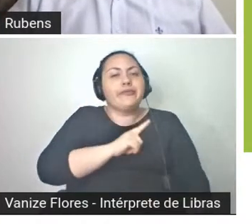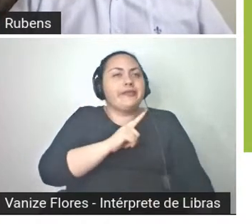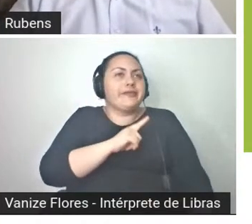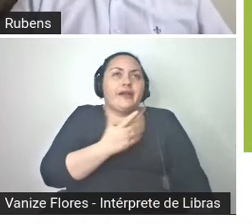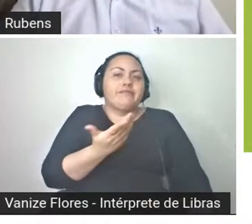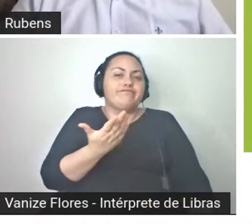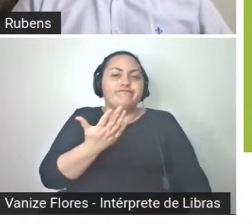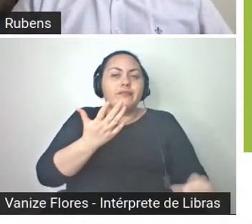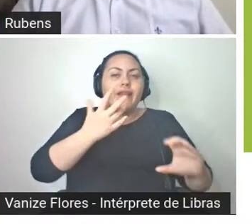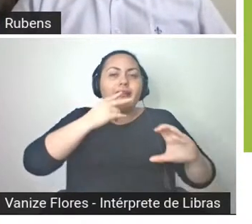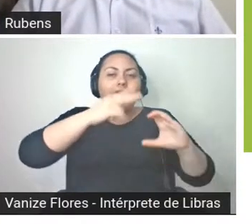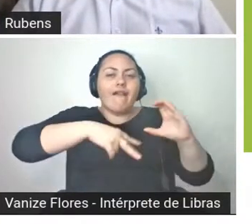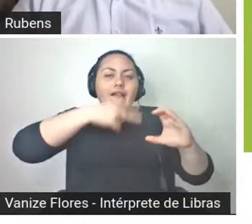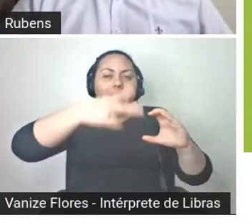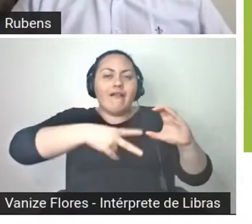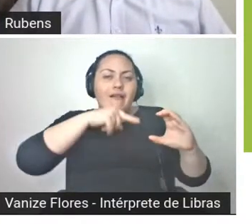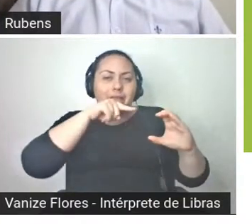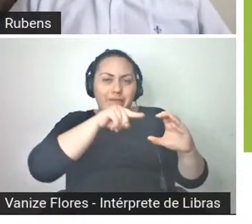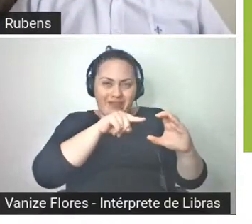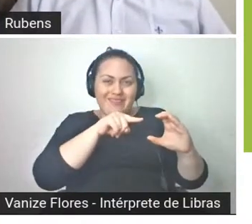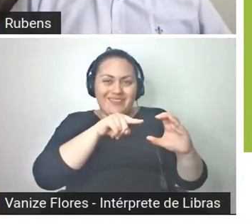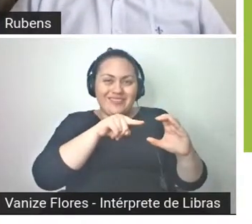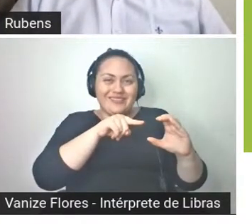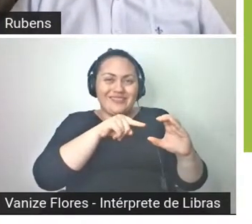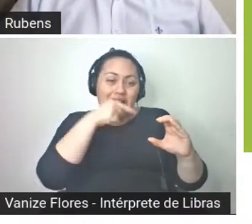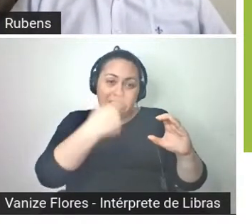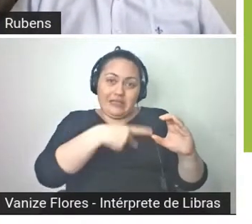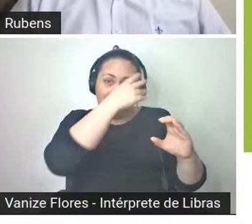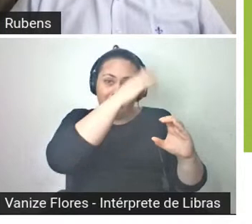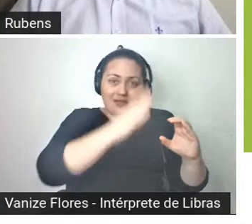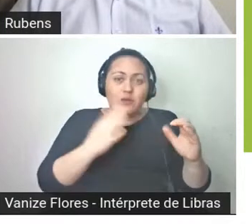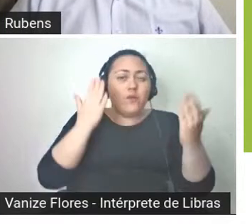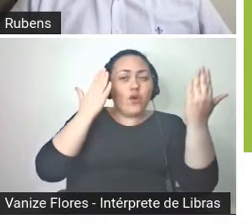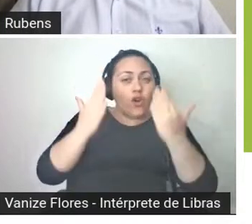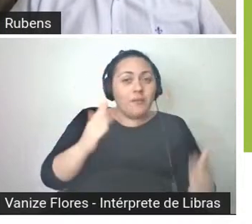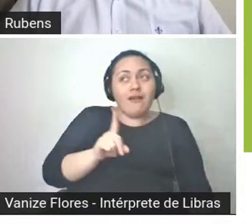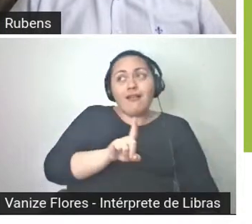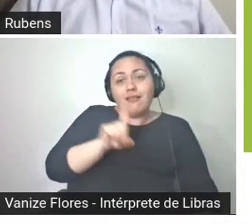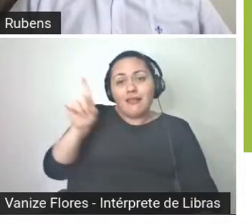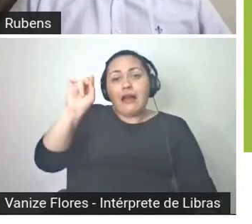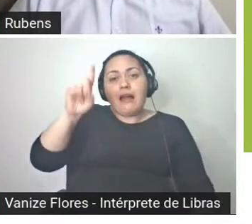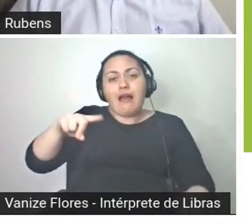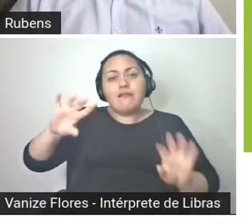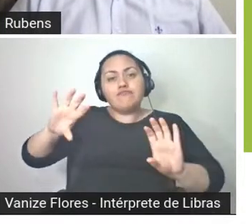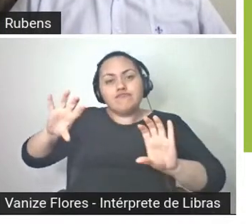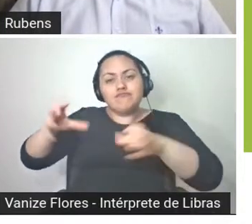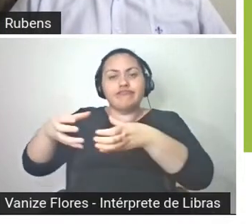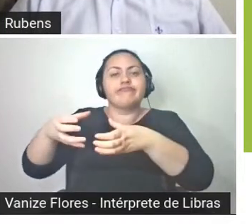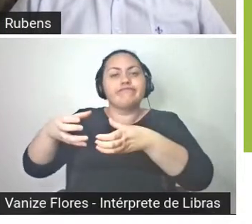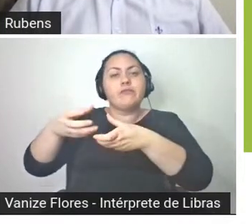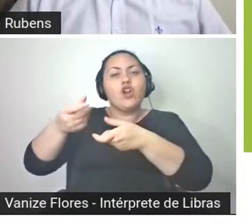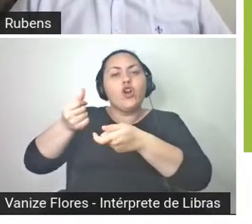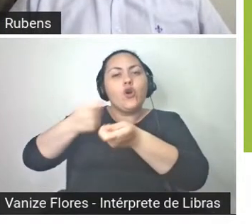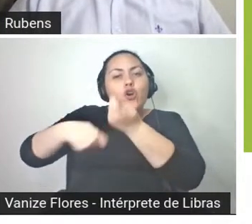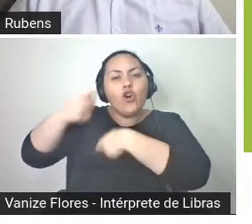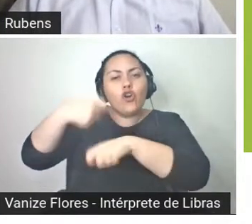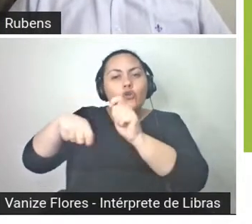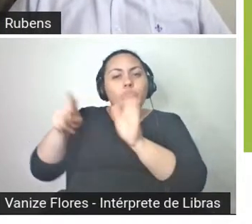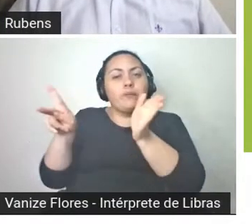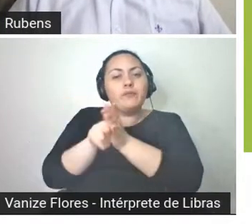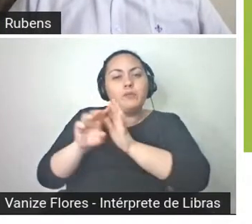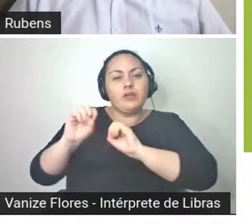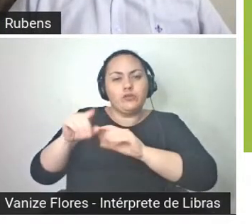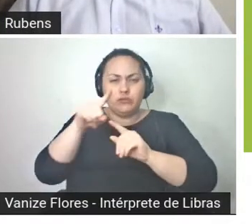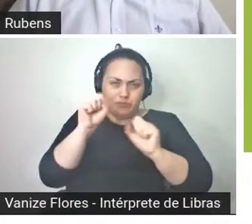Câmara de Vereadores, mas com a função exclusiva de administrar os recursos para a educação. Você pode resumir para o professor